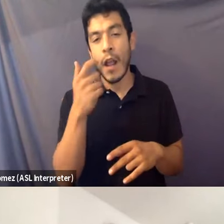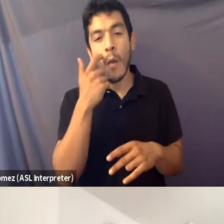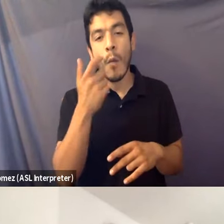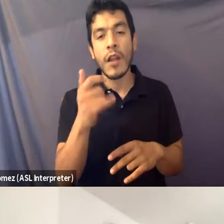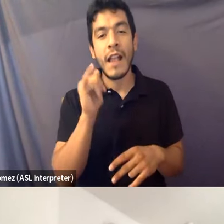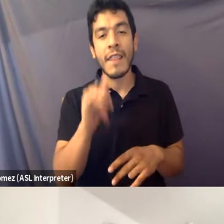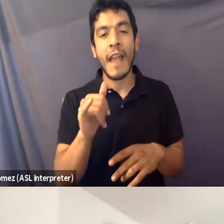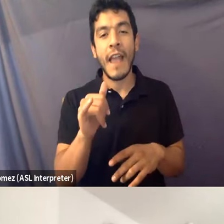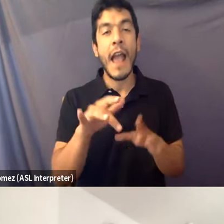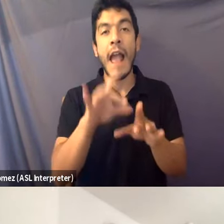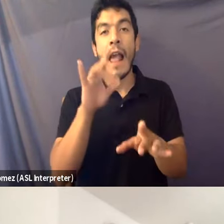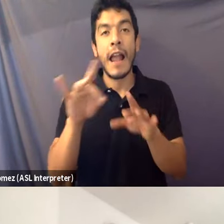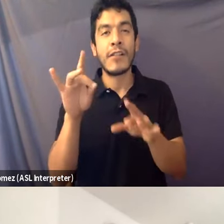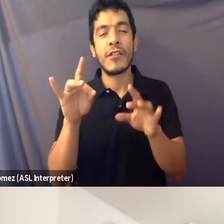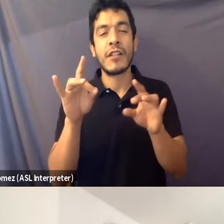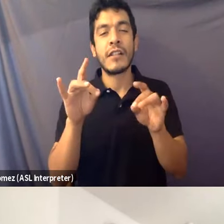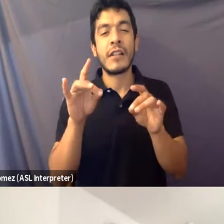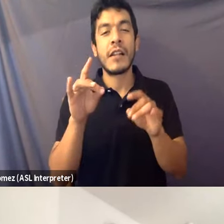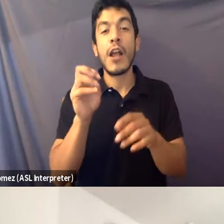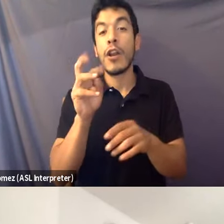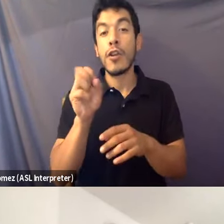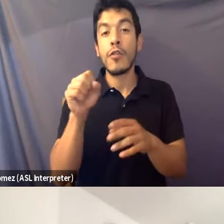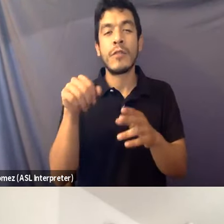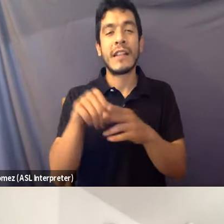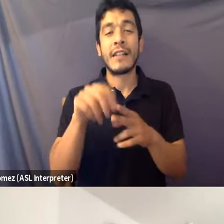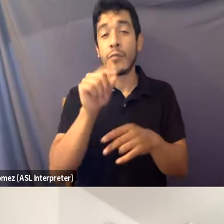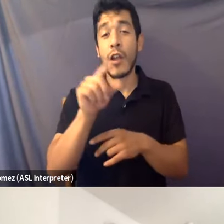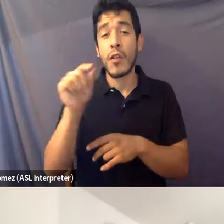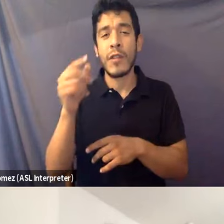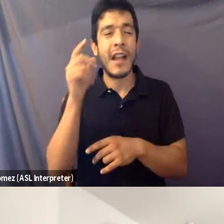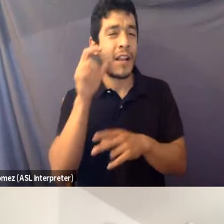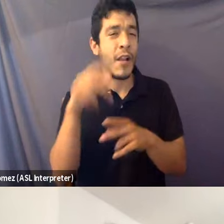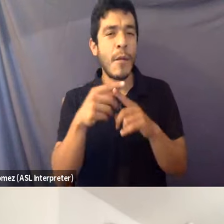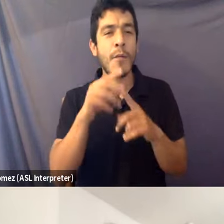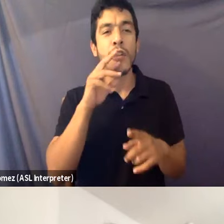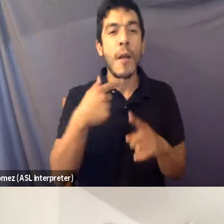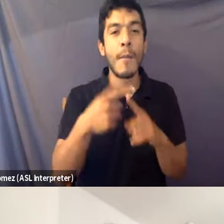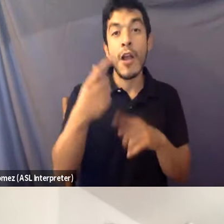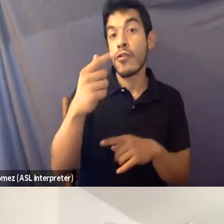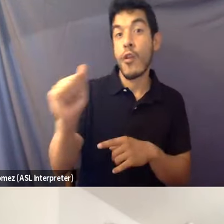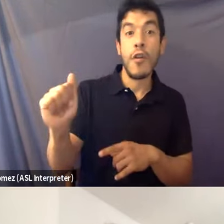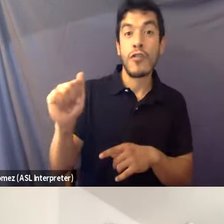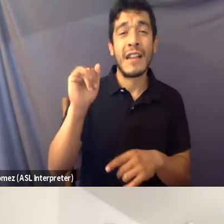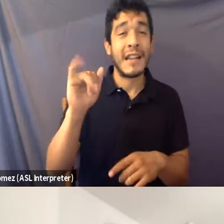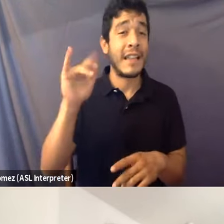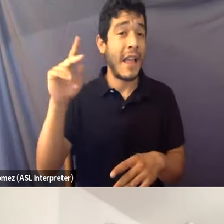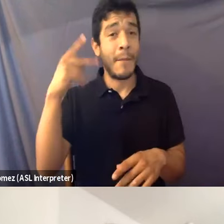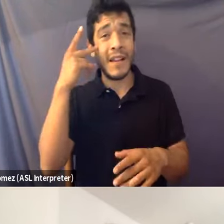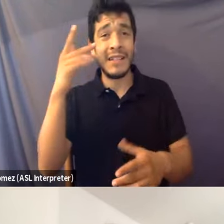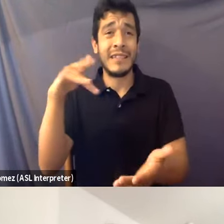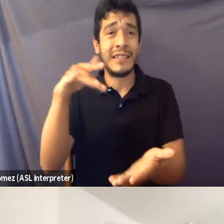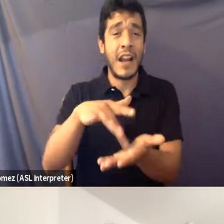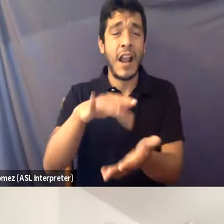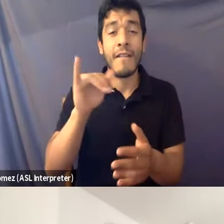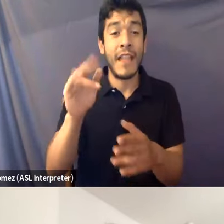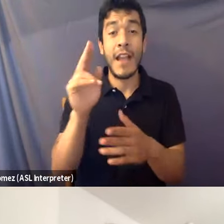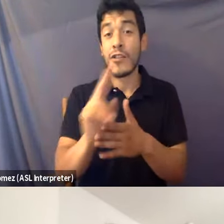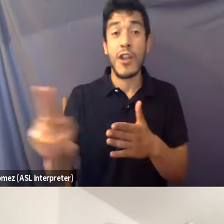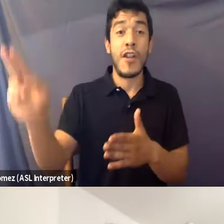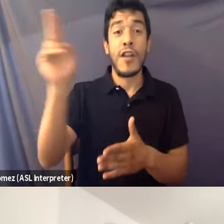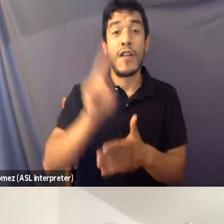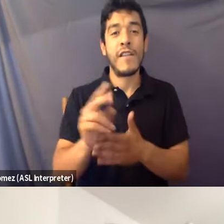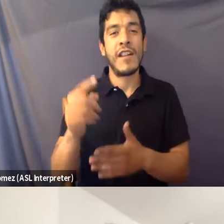2020 and hearing folks like Wolf Blitzer talk about Georgia is the political epicenter of the universe. And I was thinking, hello, you're like two,